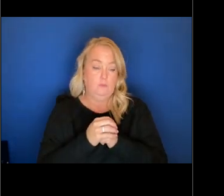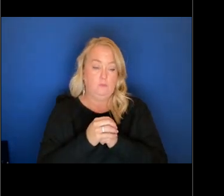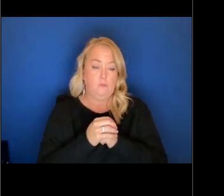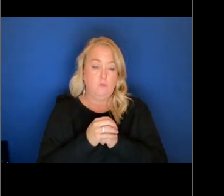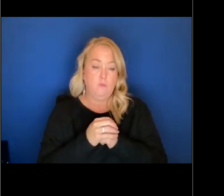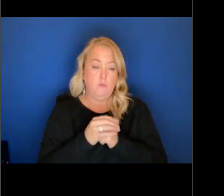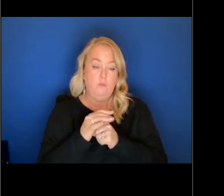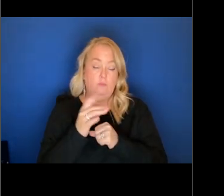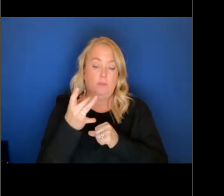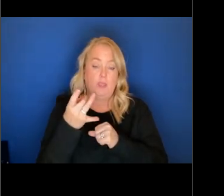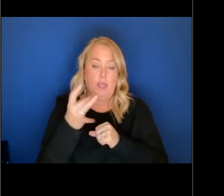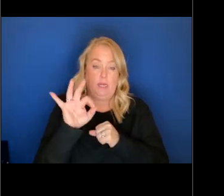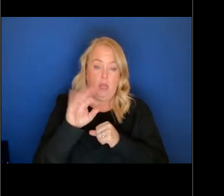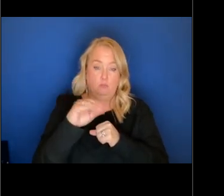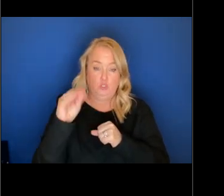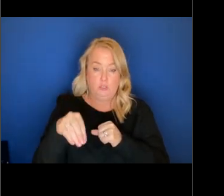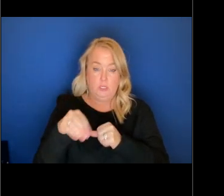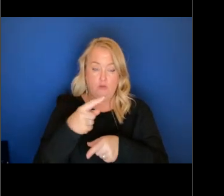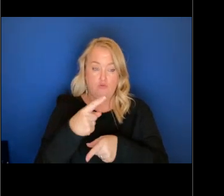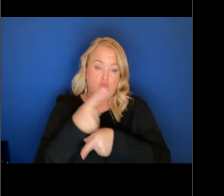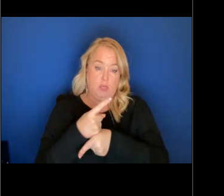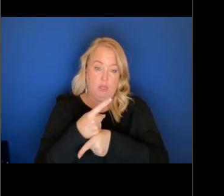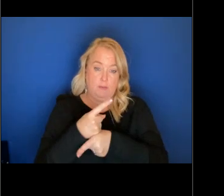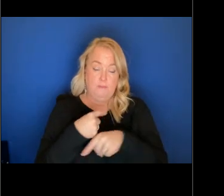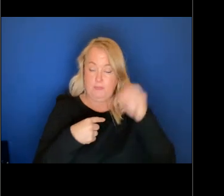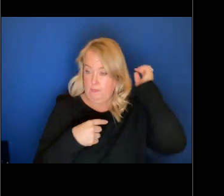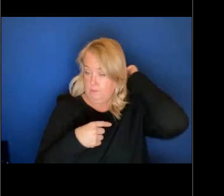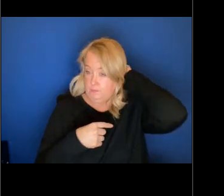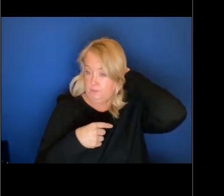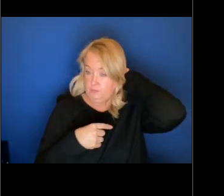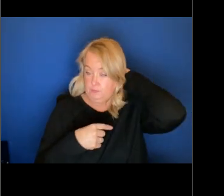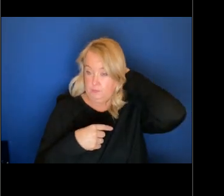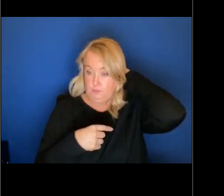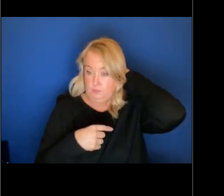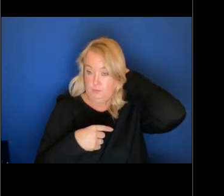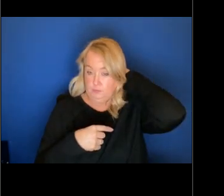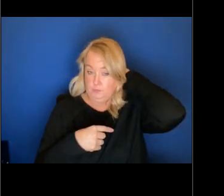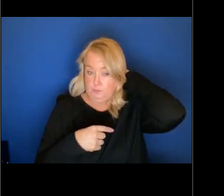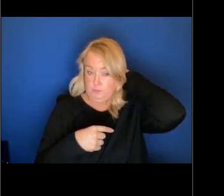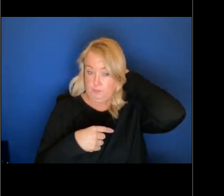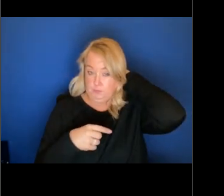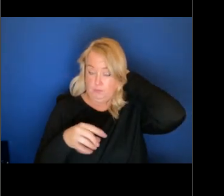And 89% of our were correct.